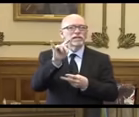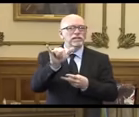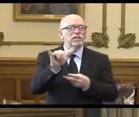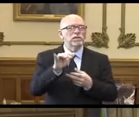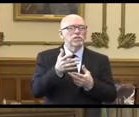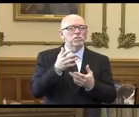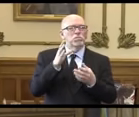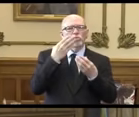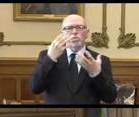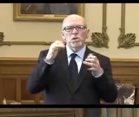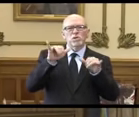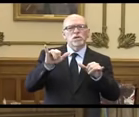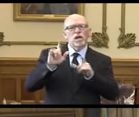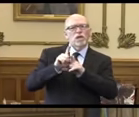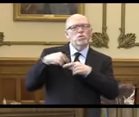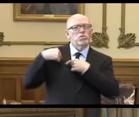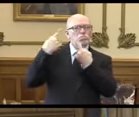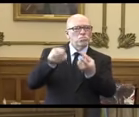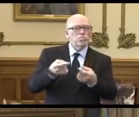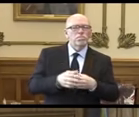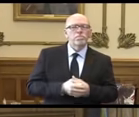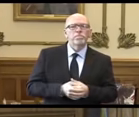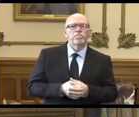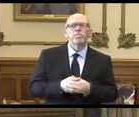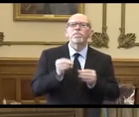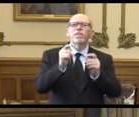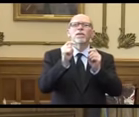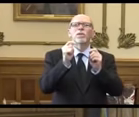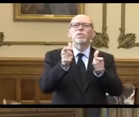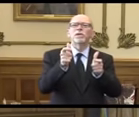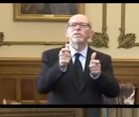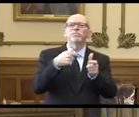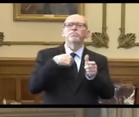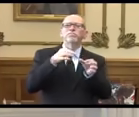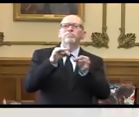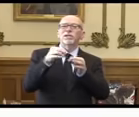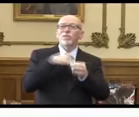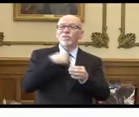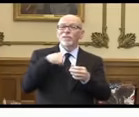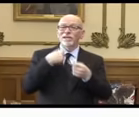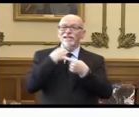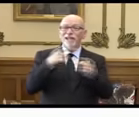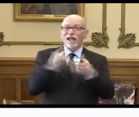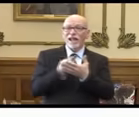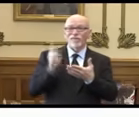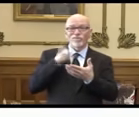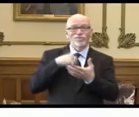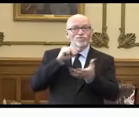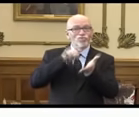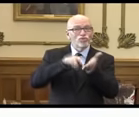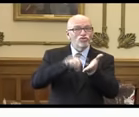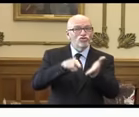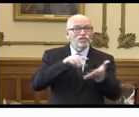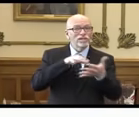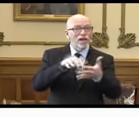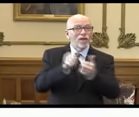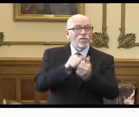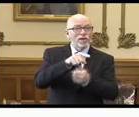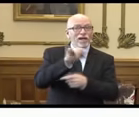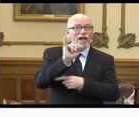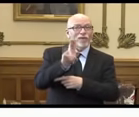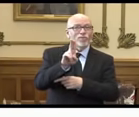reported. I'll give just a quick update on the study we announced last week in partnership with the